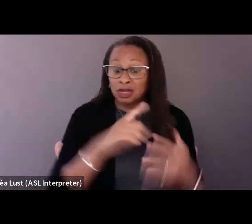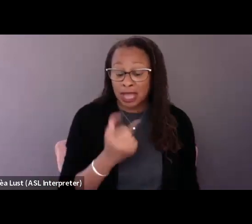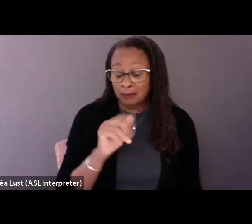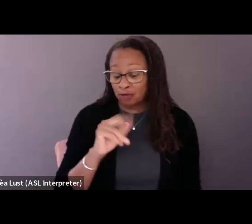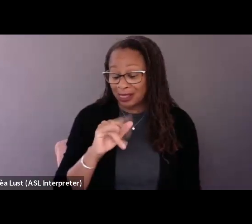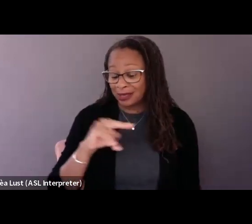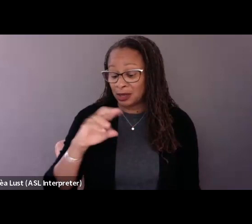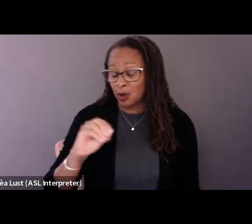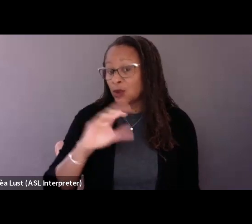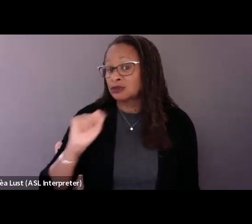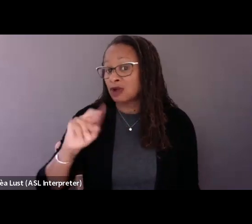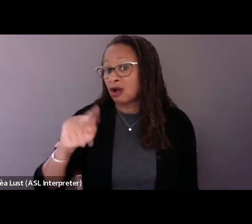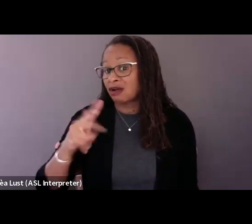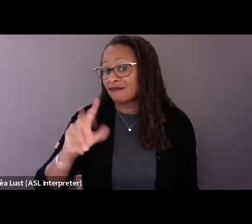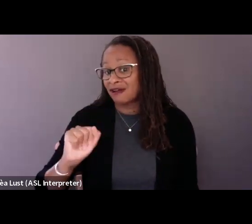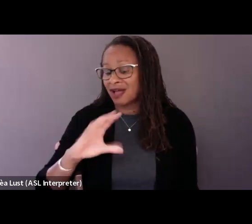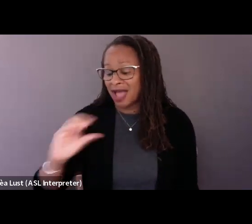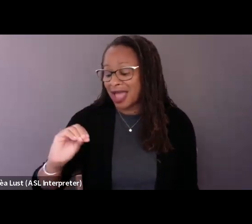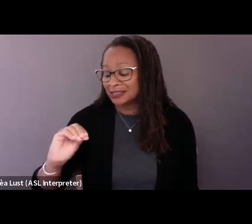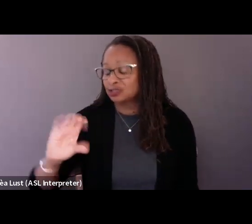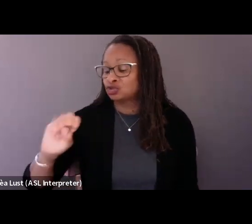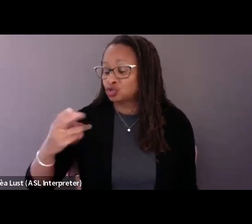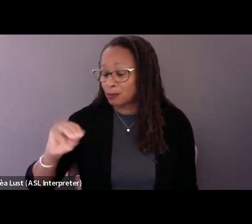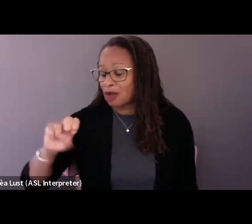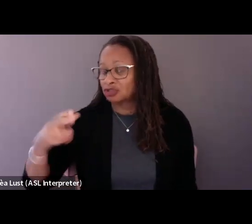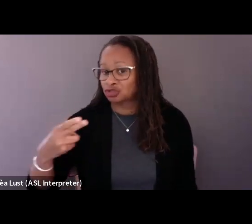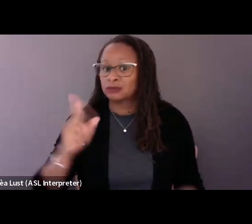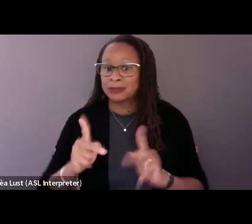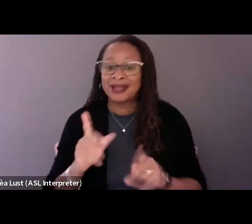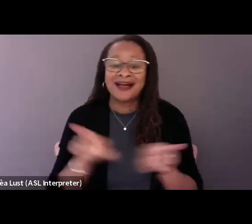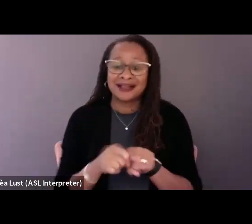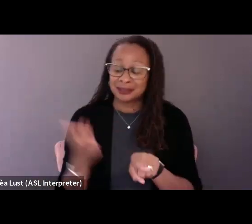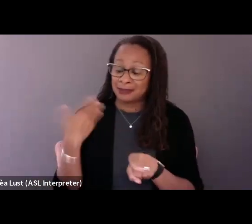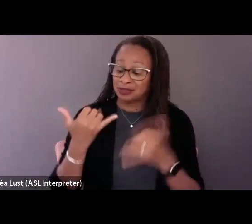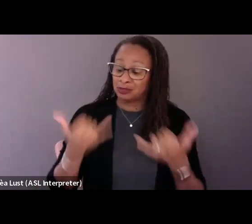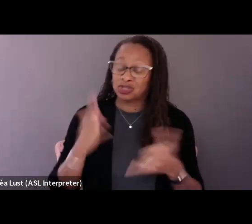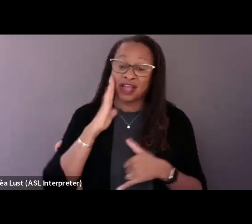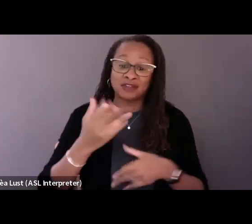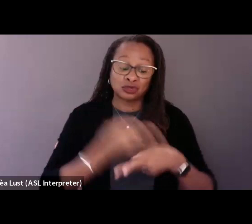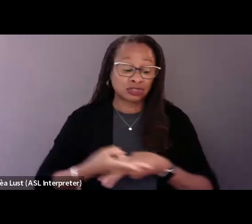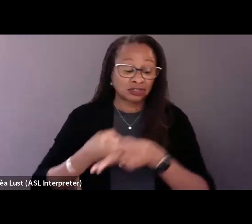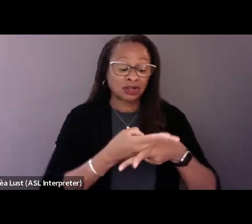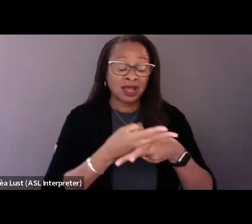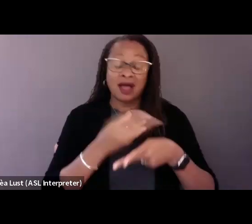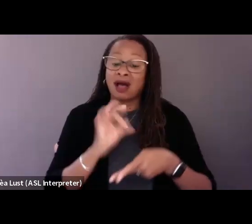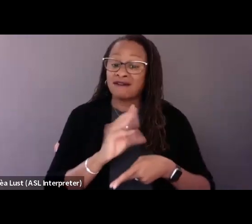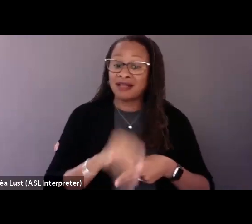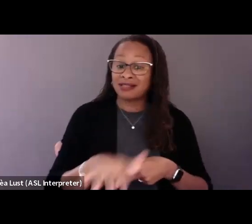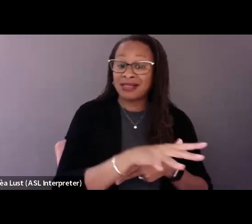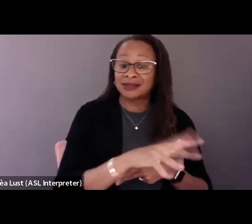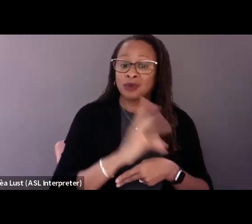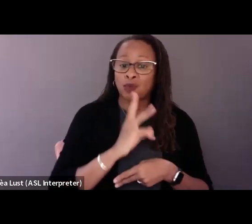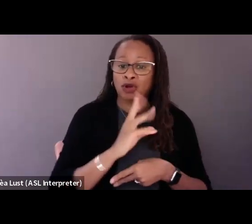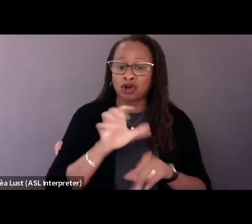and Chumash people as the past, present, and future caretakers of the land, water, and cultural resources in